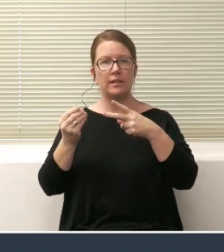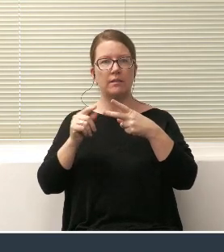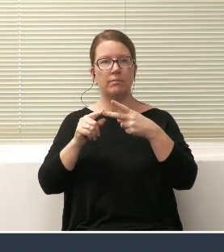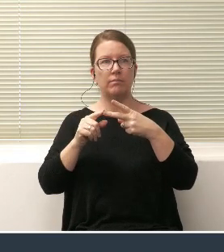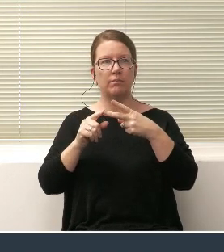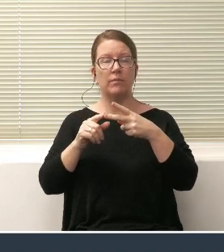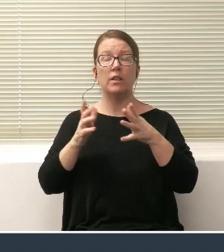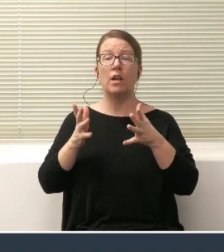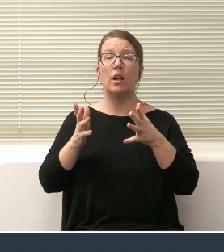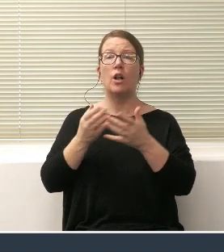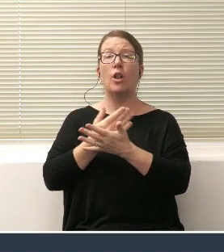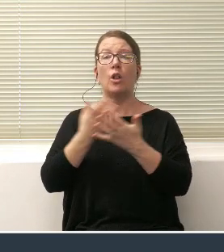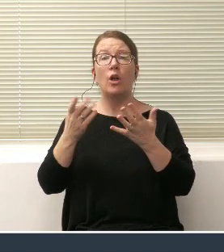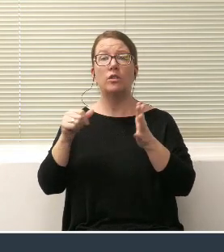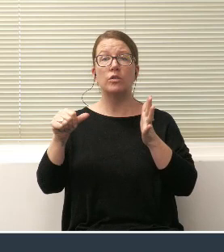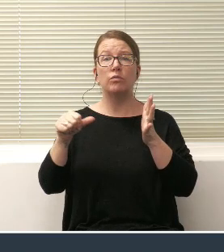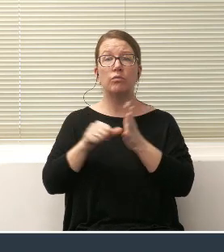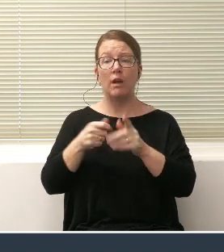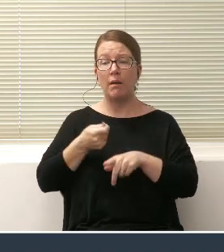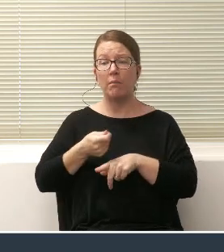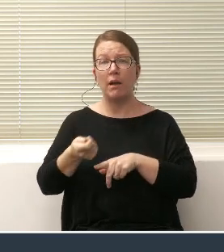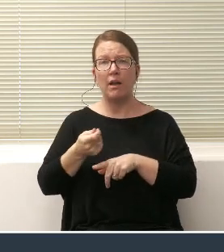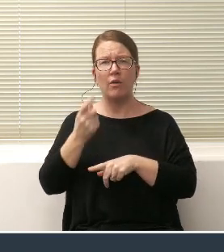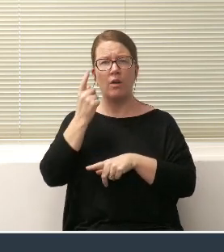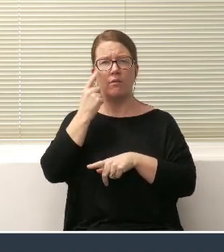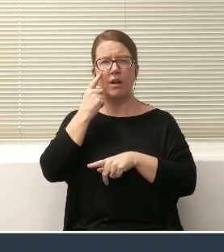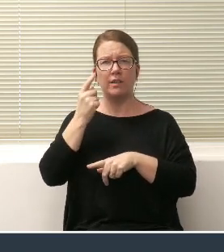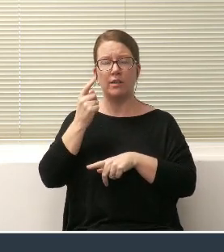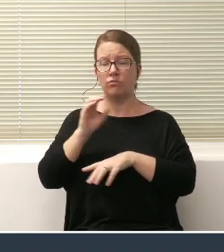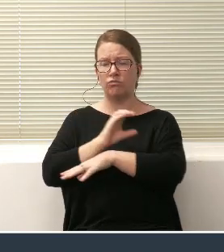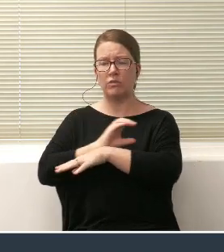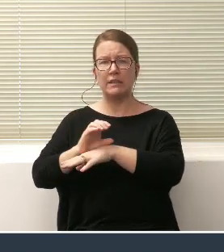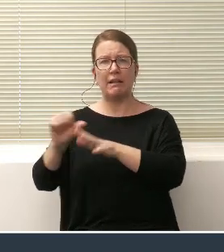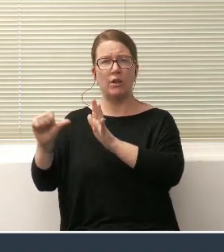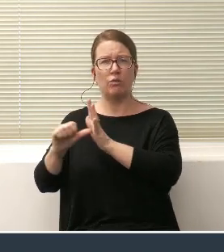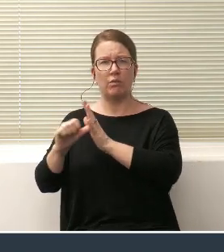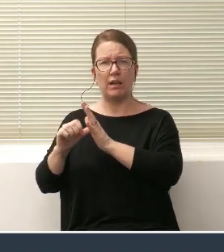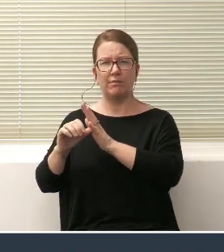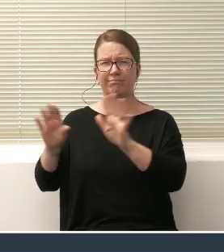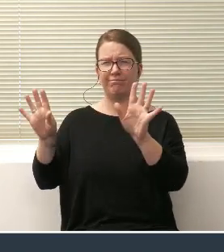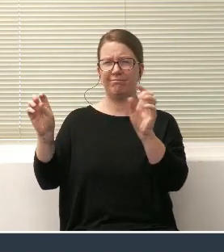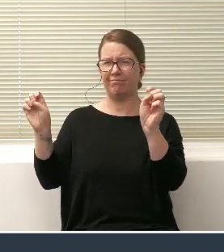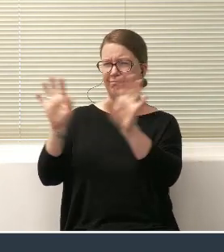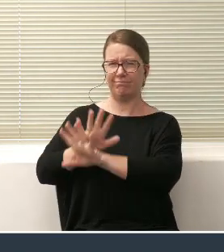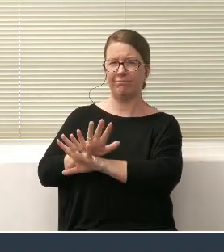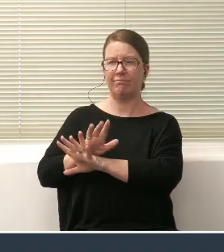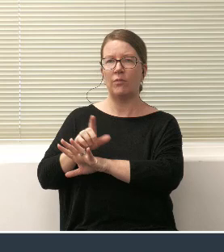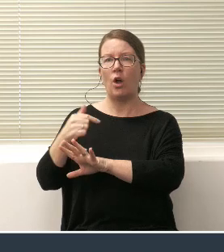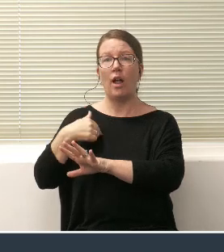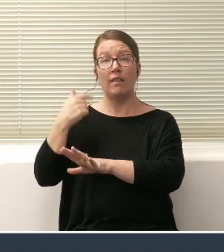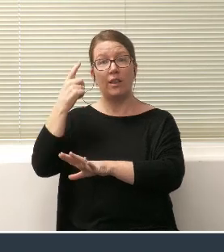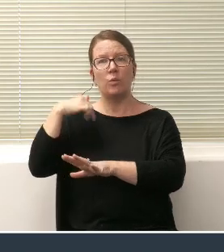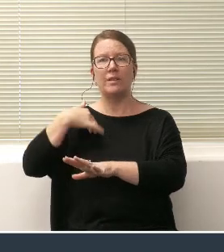you. A lot of ratepayers were finding the whole resilience rate ambiguous. I think we need to be